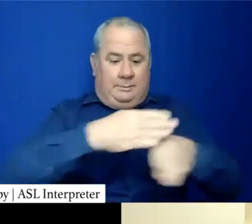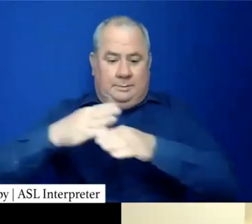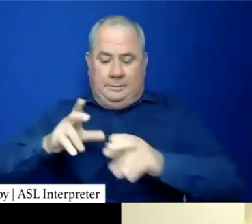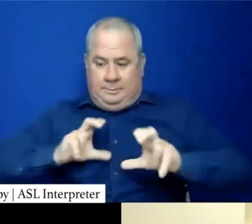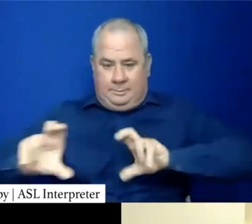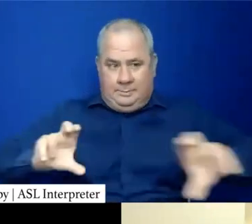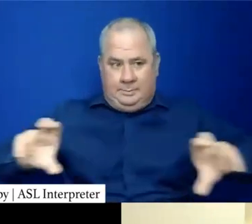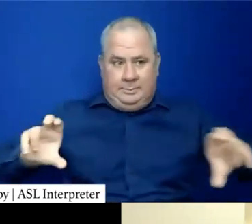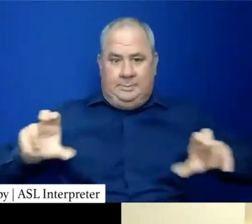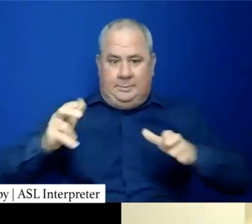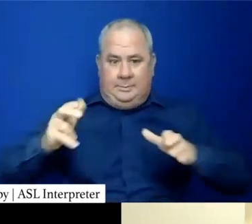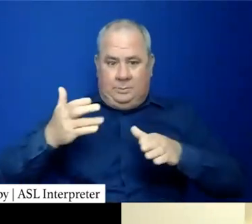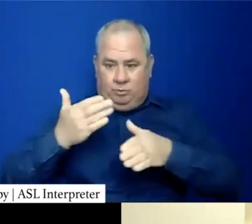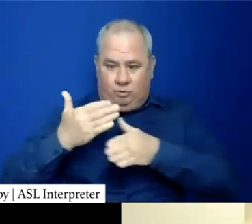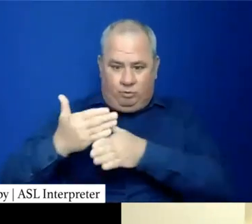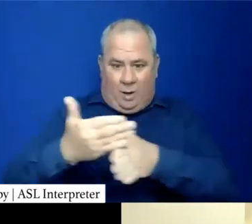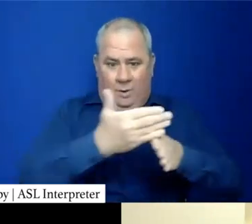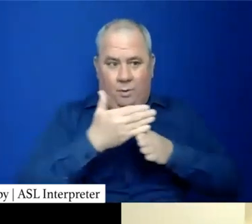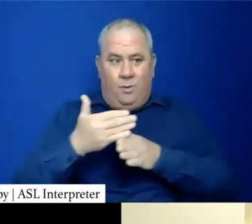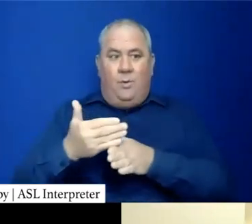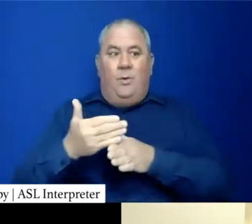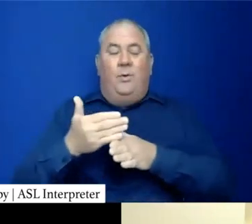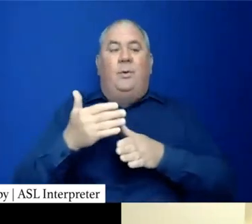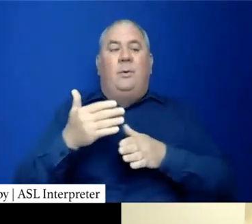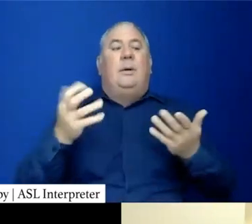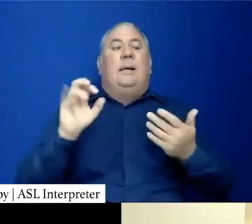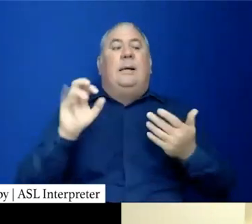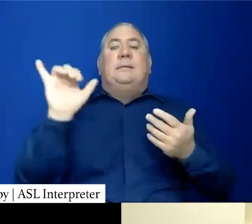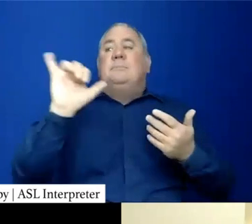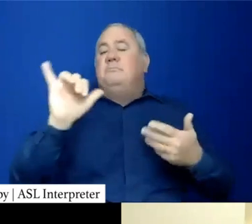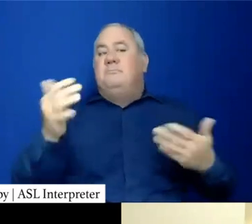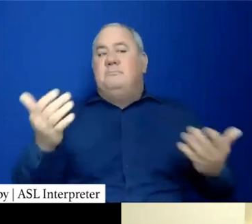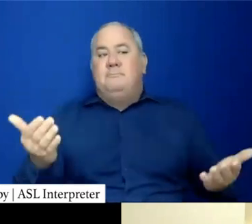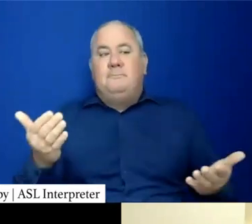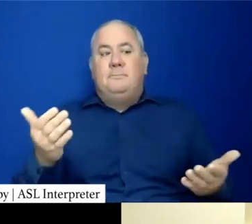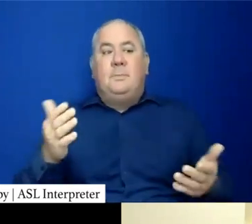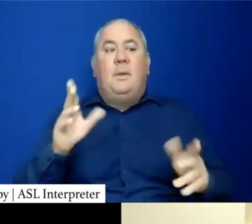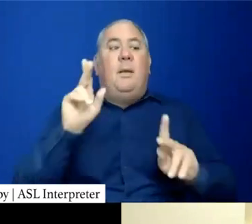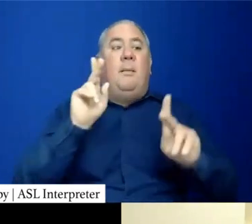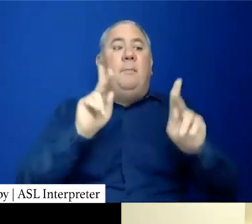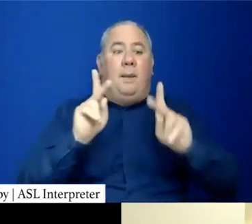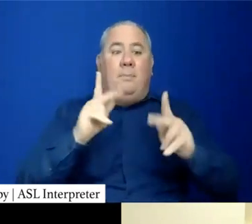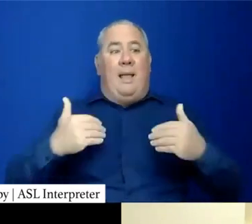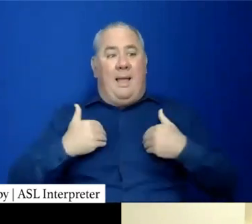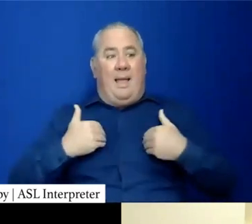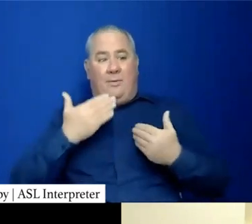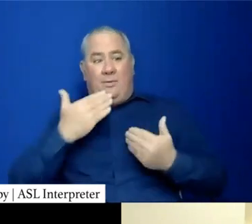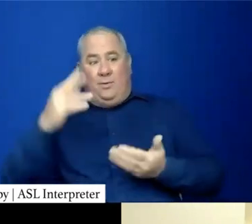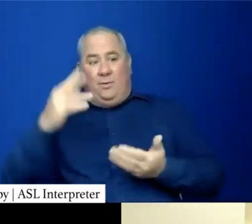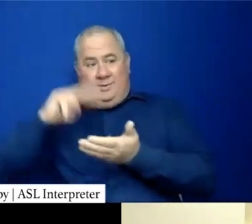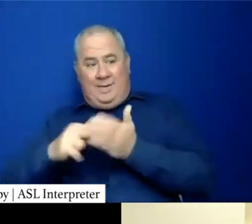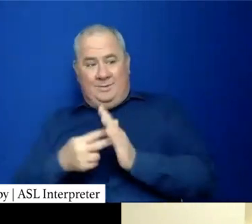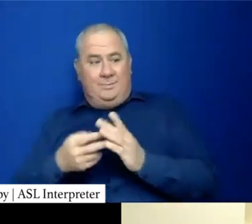even when they're being well-meaning, will feel, because they're like, oh, we had one disabled person, we had one trans person, we had